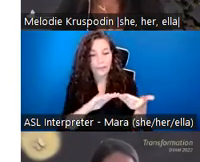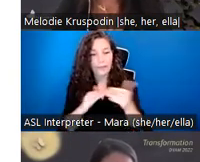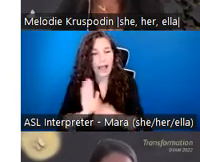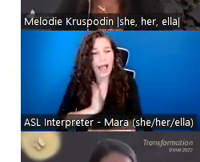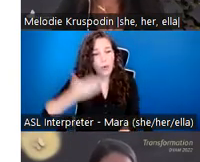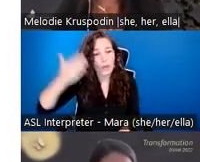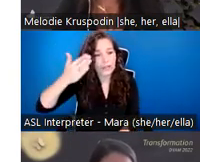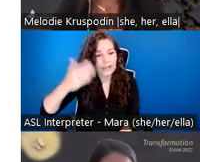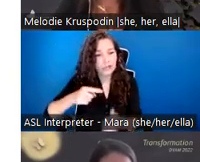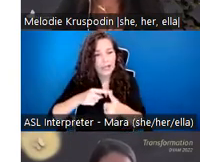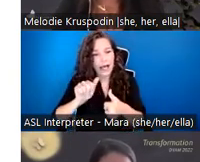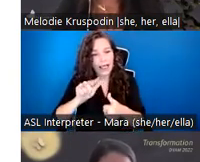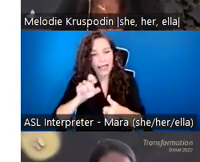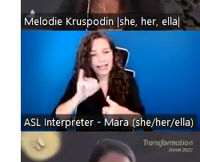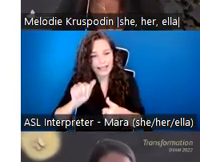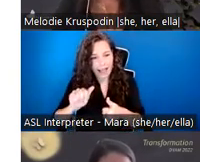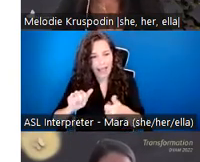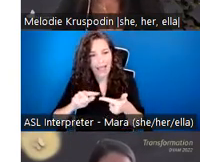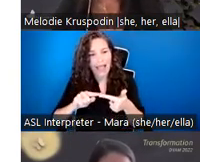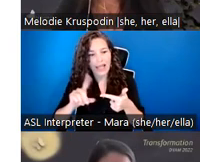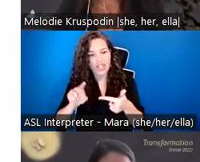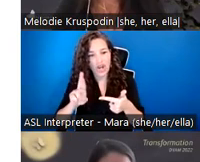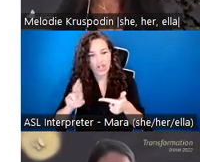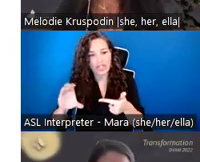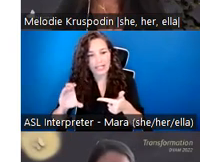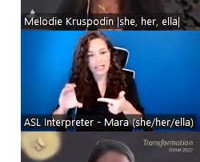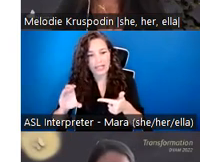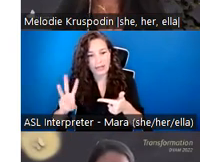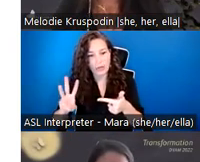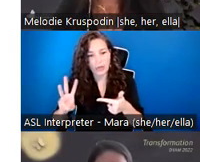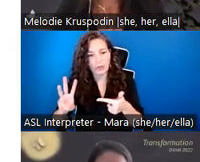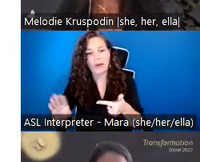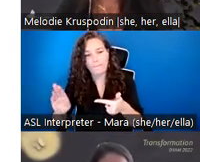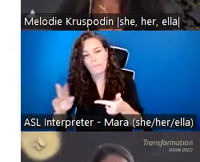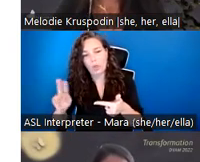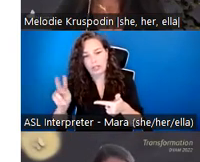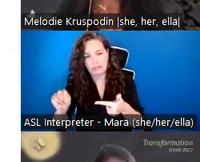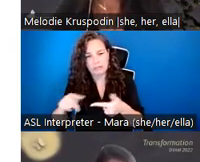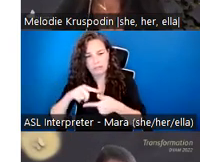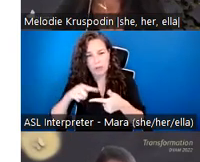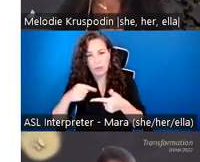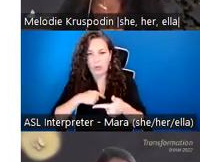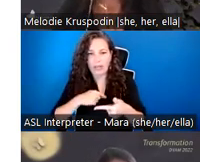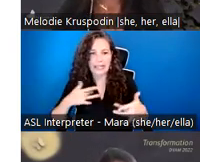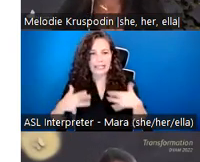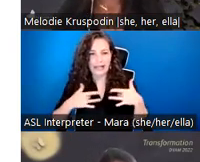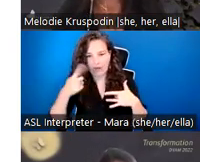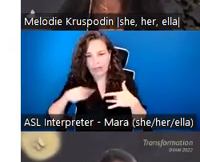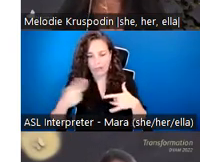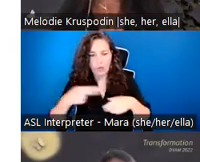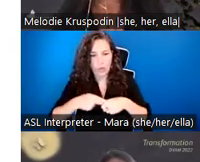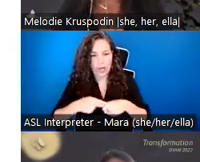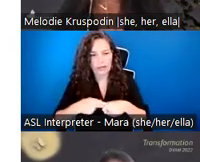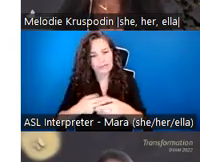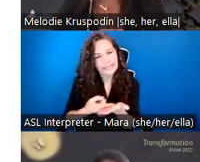Alexia Sambrano and Dr. C. Burton. We're really excited to have them to talk about their perspectives